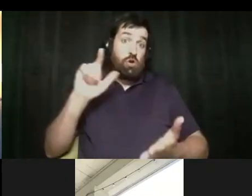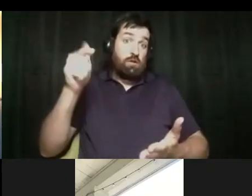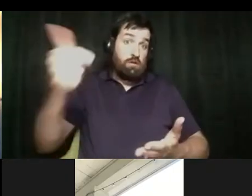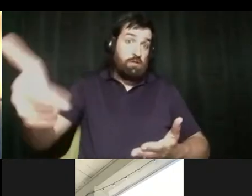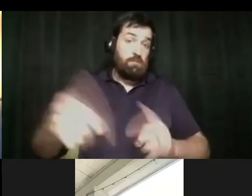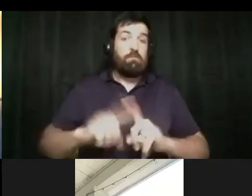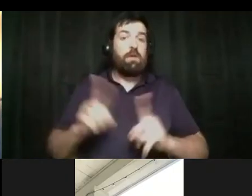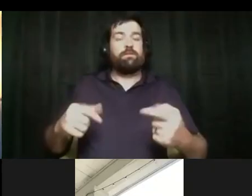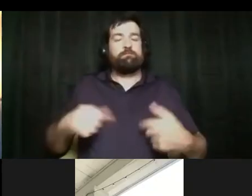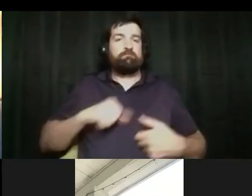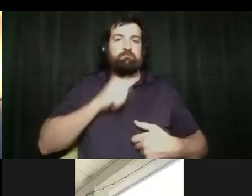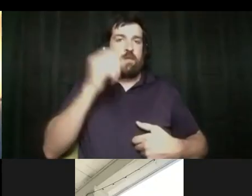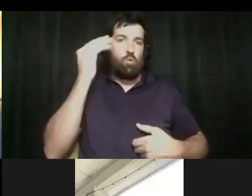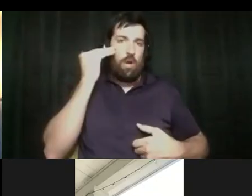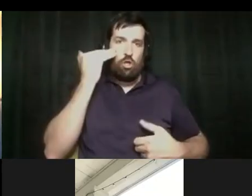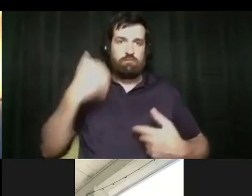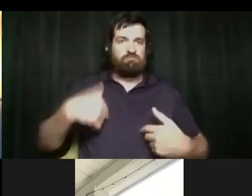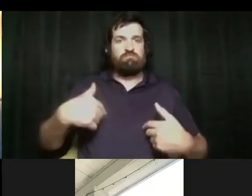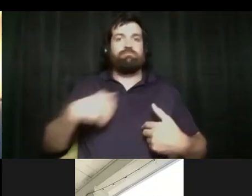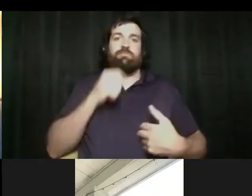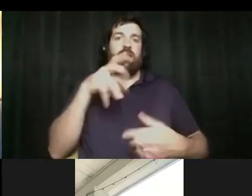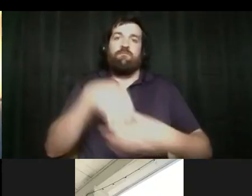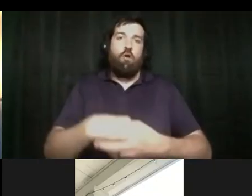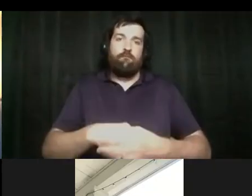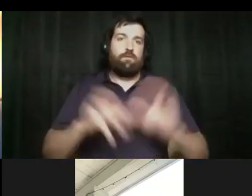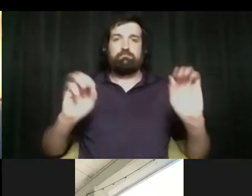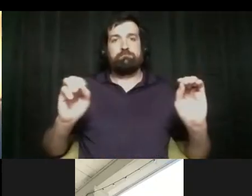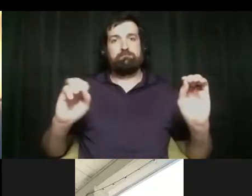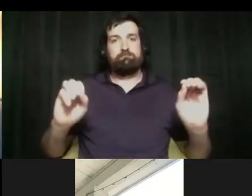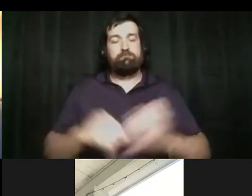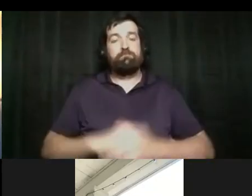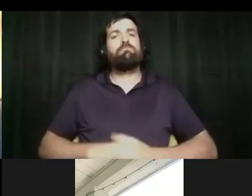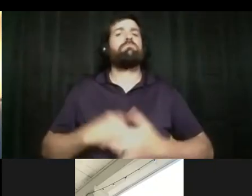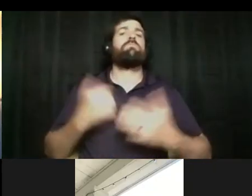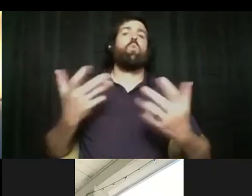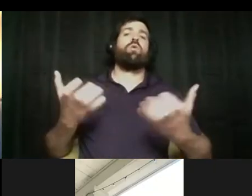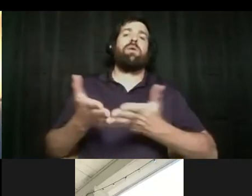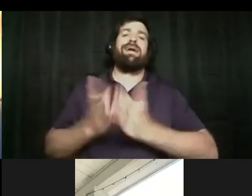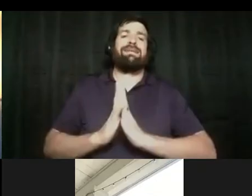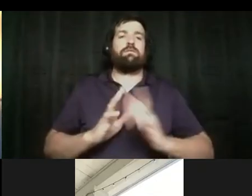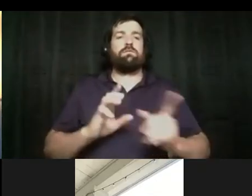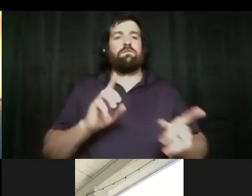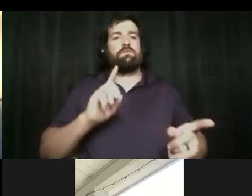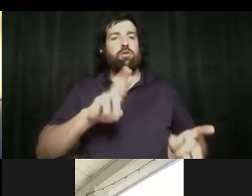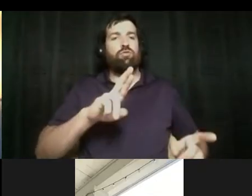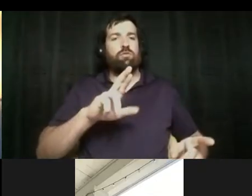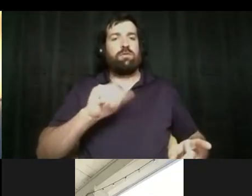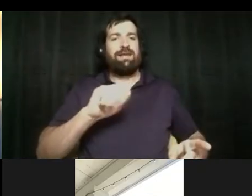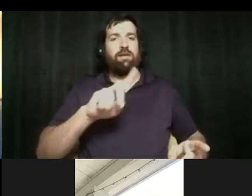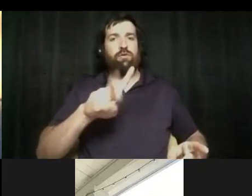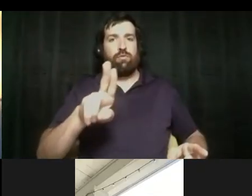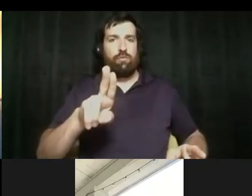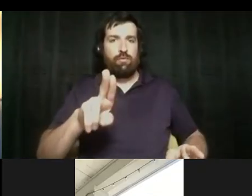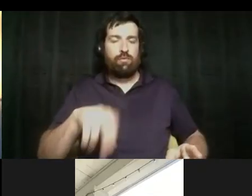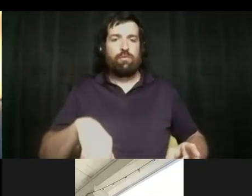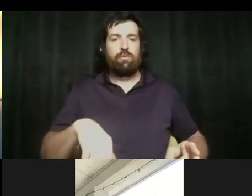aware, and I'm not involved in that in particular. I did want to ask Dr. Adu if you have a comment